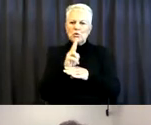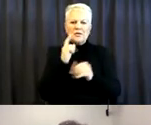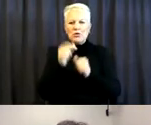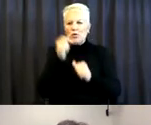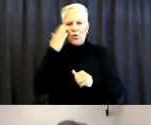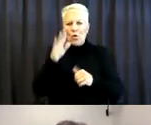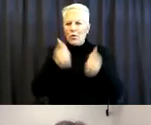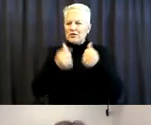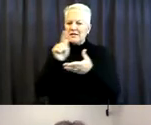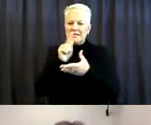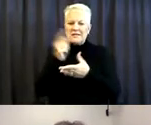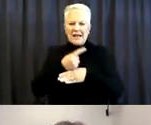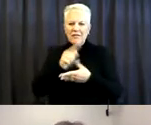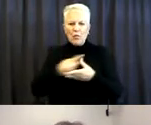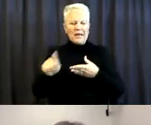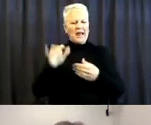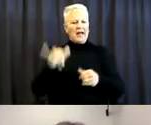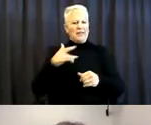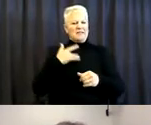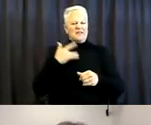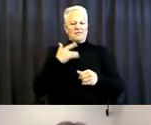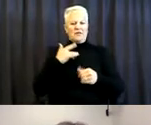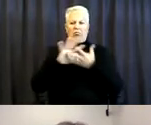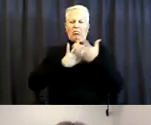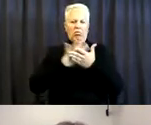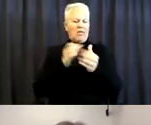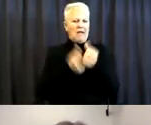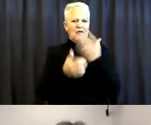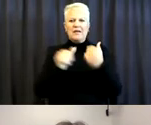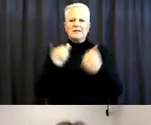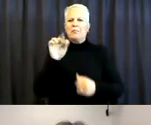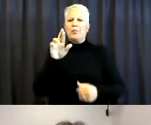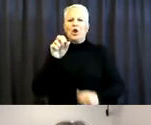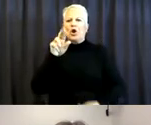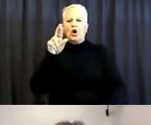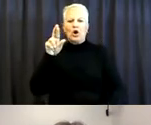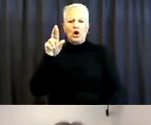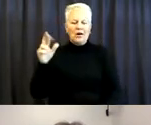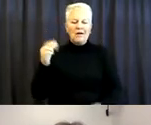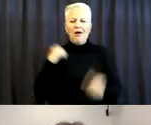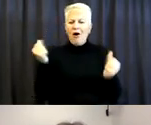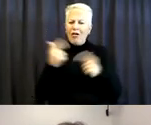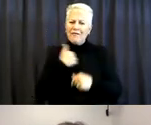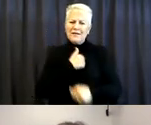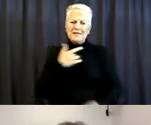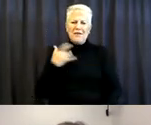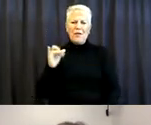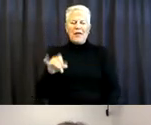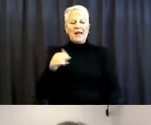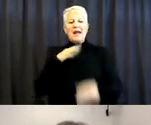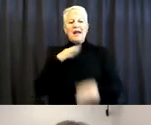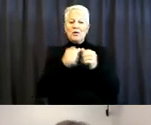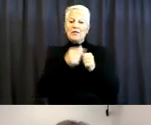the disorientated feeling that when everything is a blur. And I think all of us have felt that. And I included this in